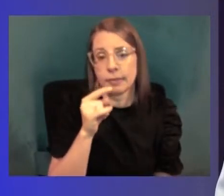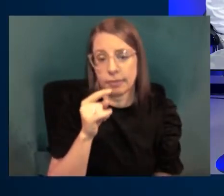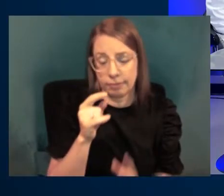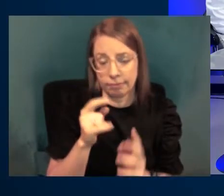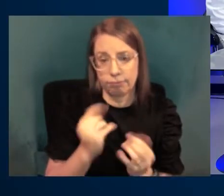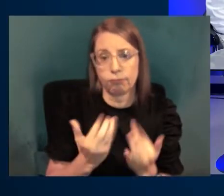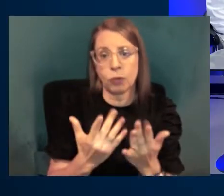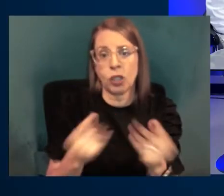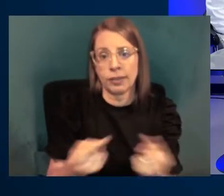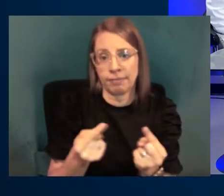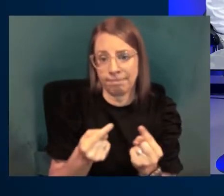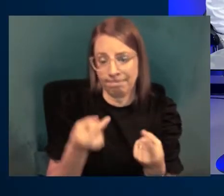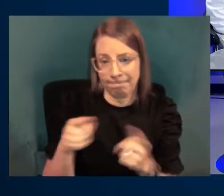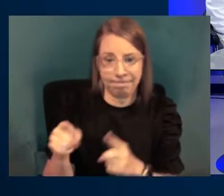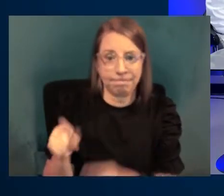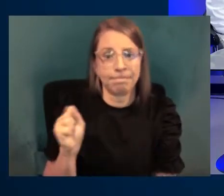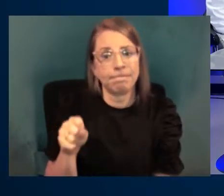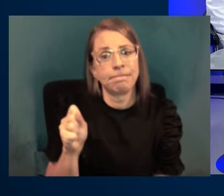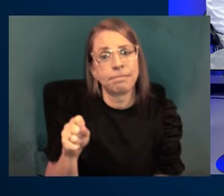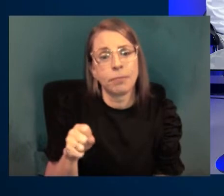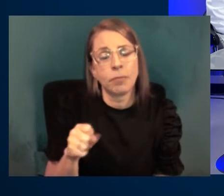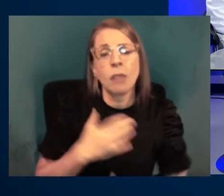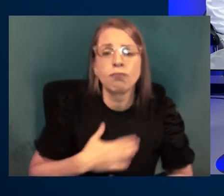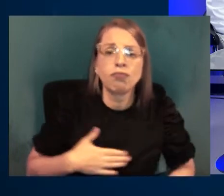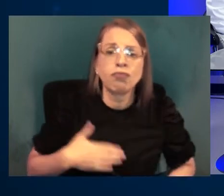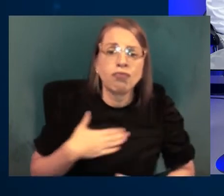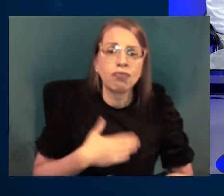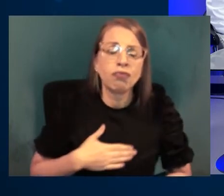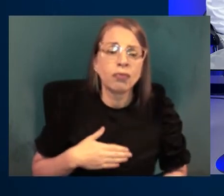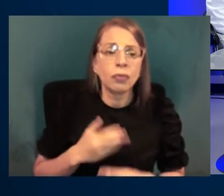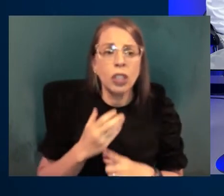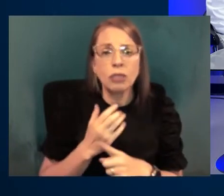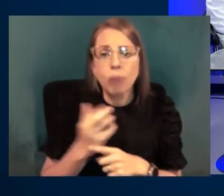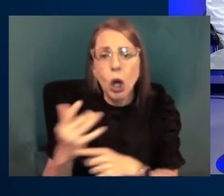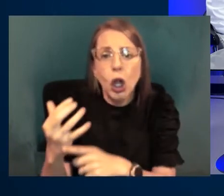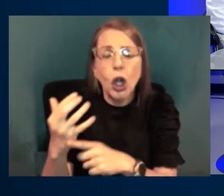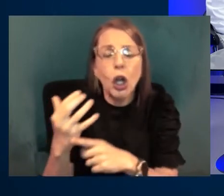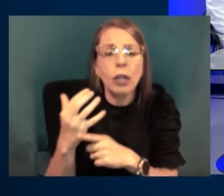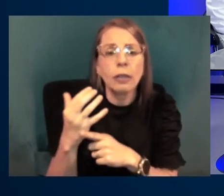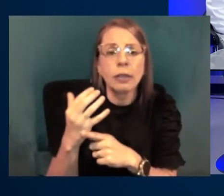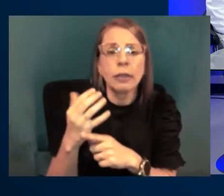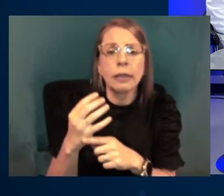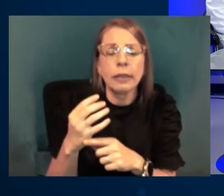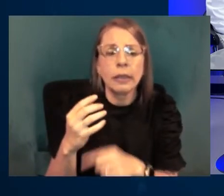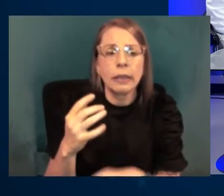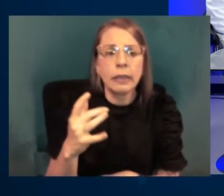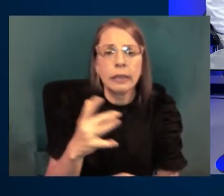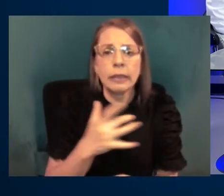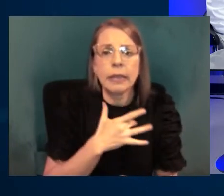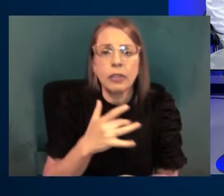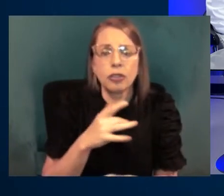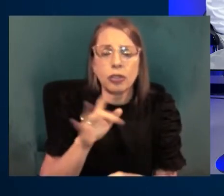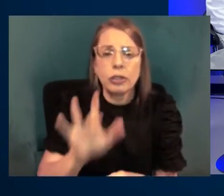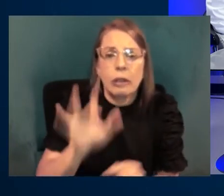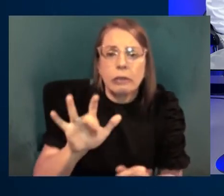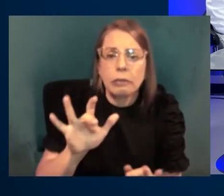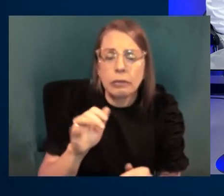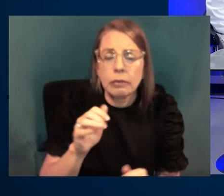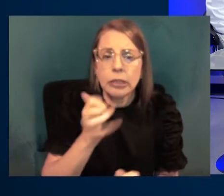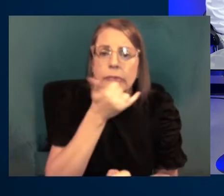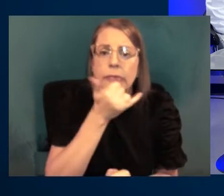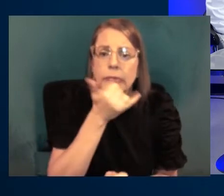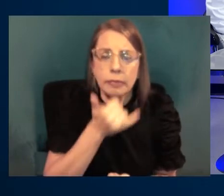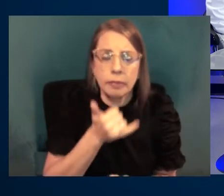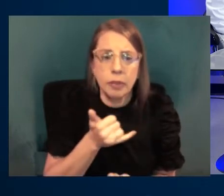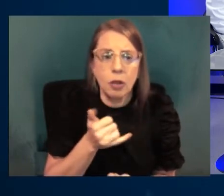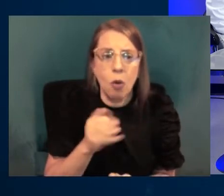they just are enjoying the sparkler, they end up touching the hot end, or just by mistake, kind of dropping at